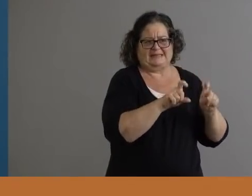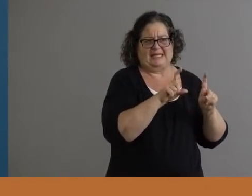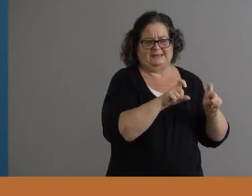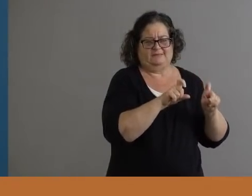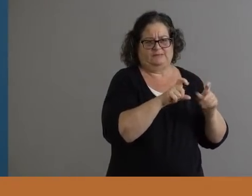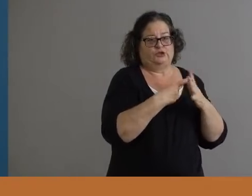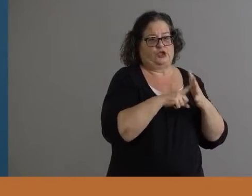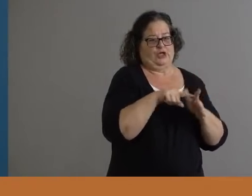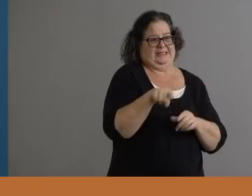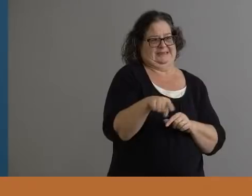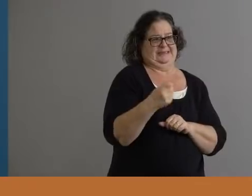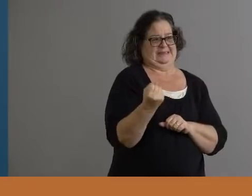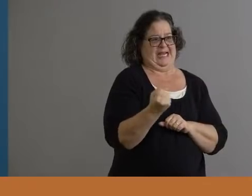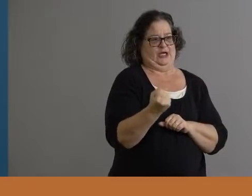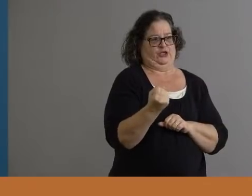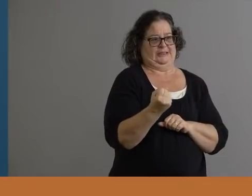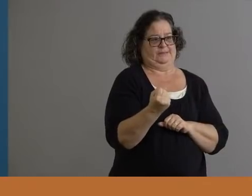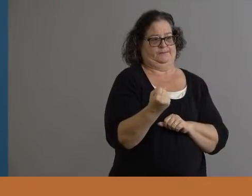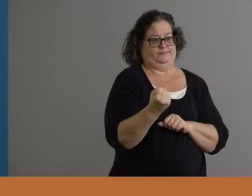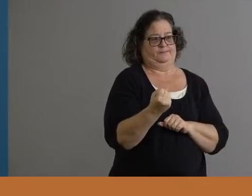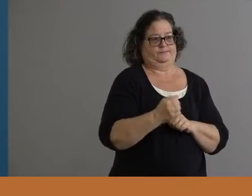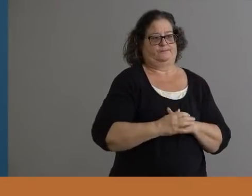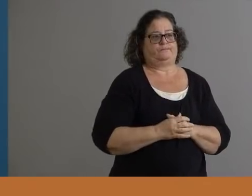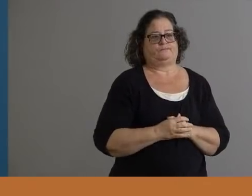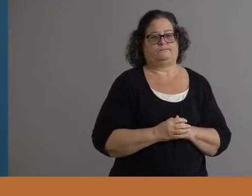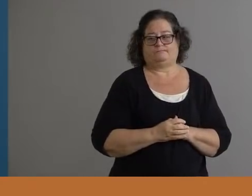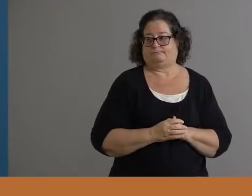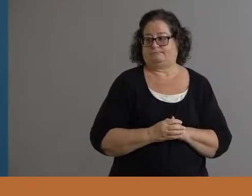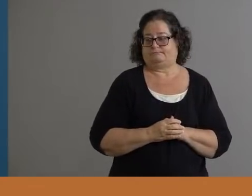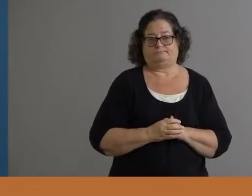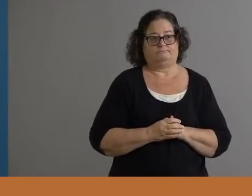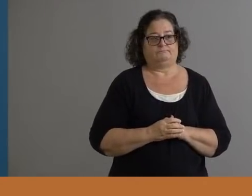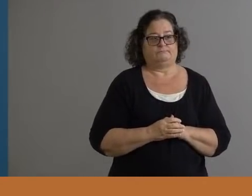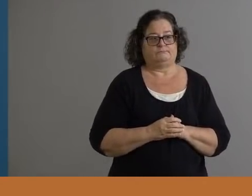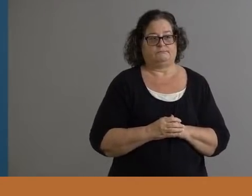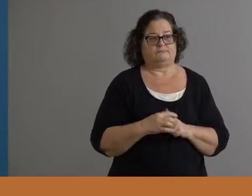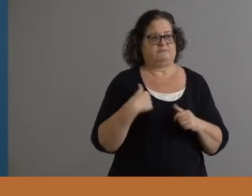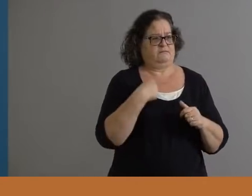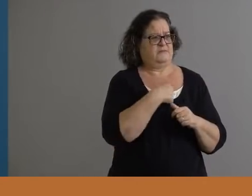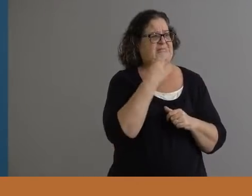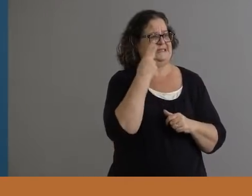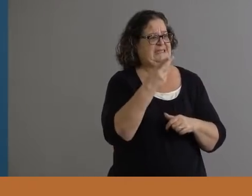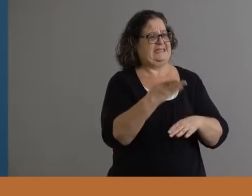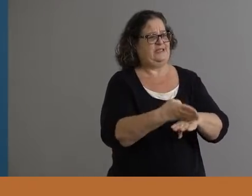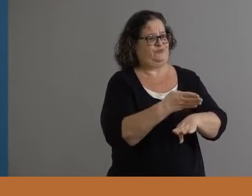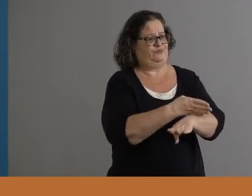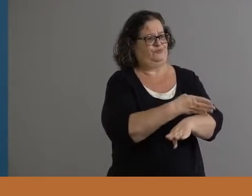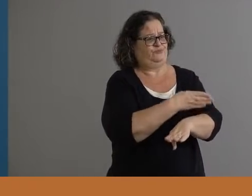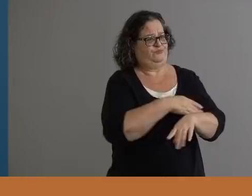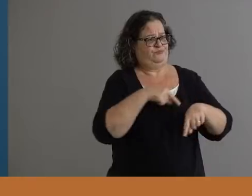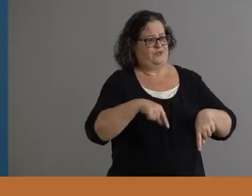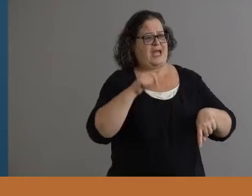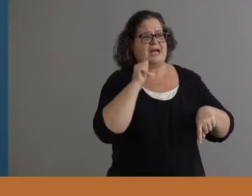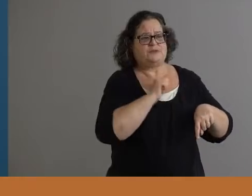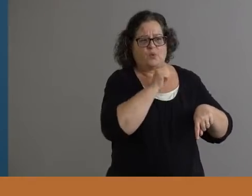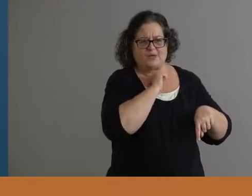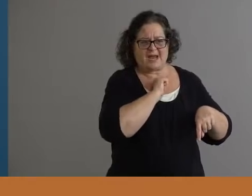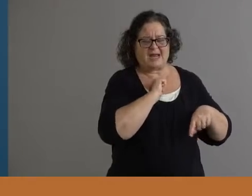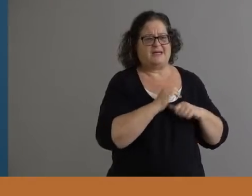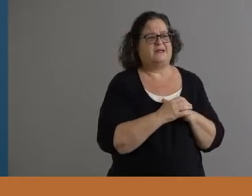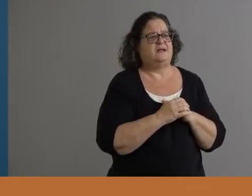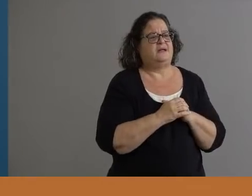We're seeing some progress in Arizona. We need to see more. We simply can't let